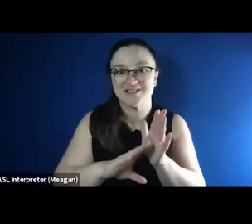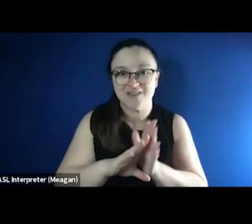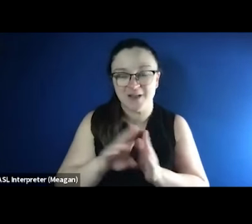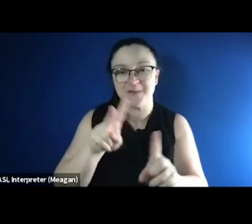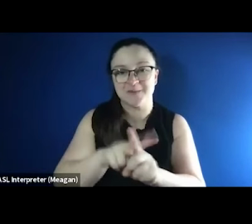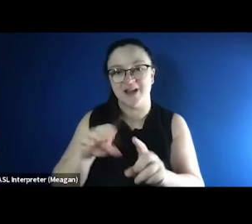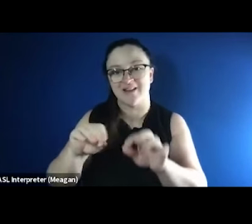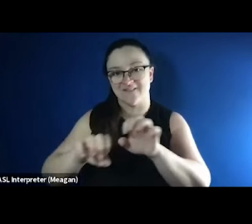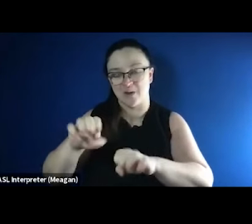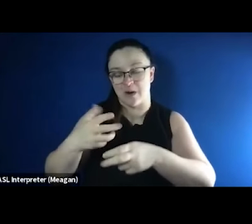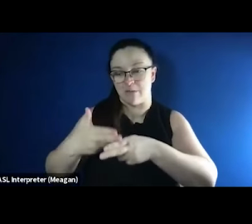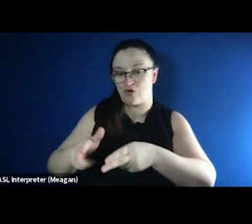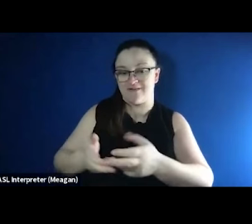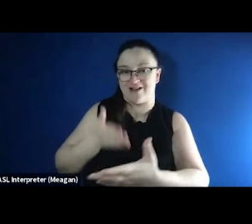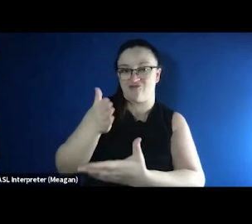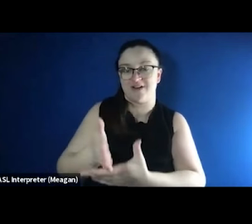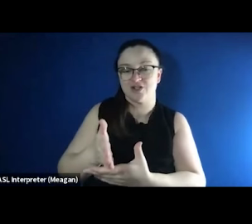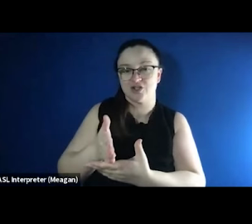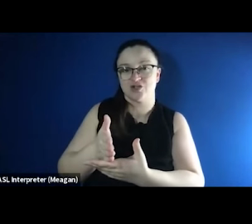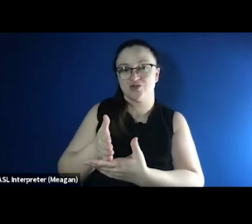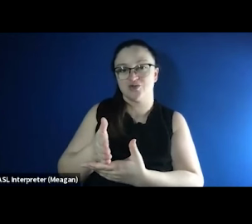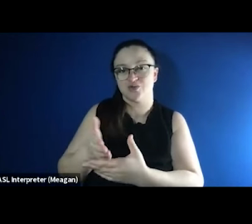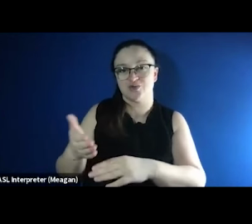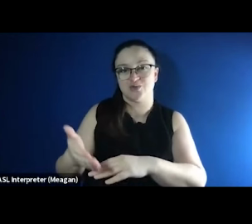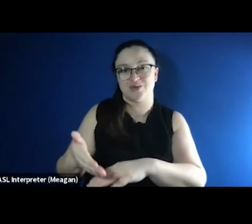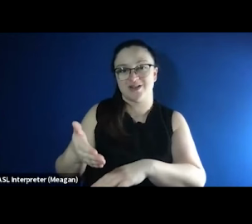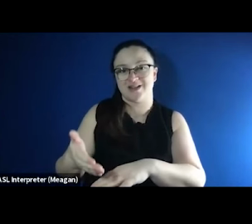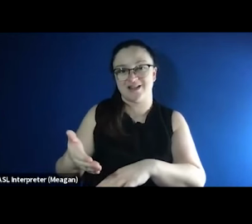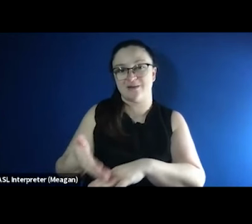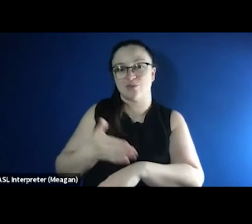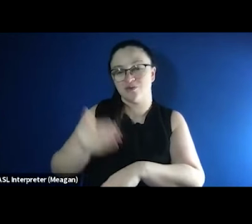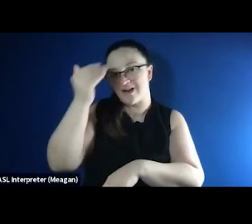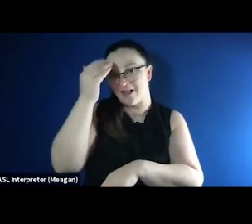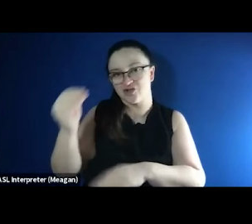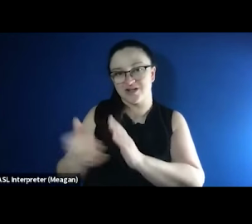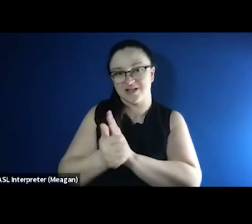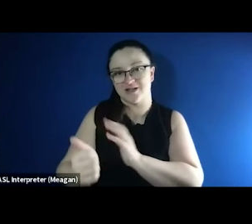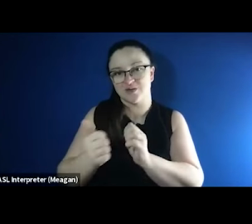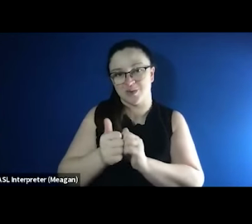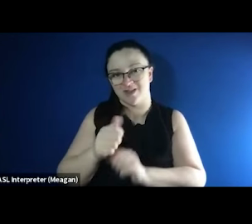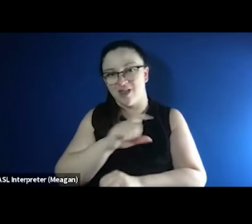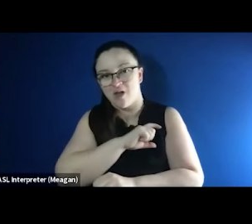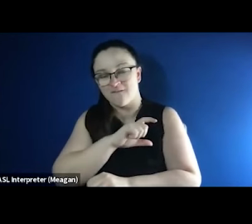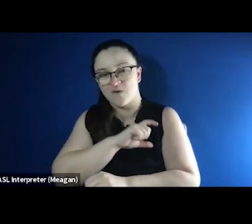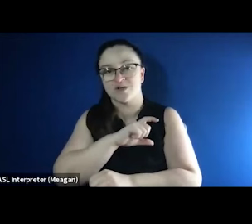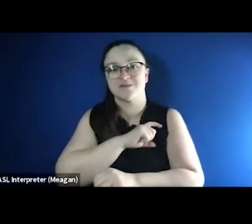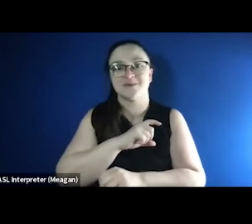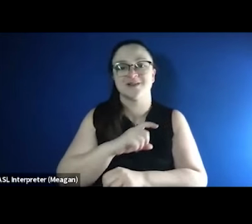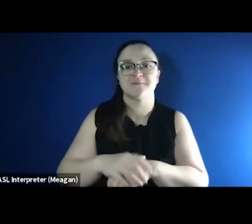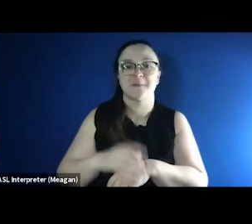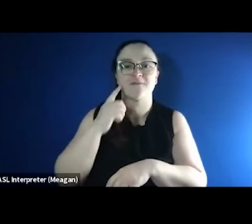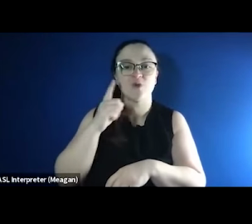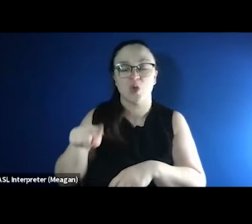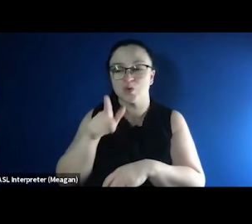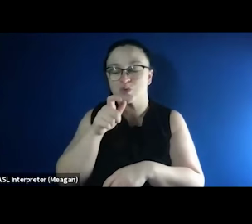evaluated a brief intervention to build knowledge and skills with law enforcement and those with Alzheimer's disease and related dementias.